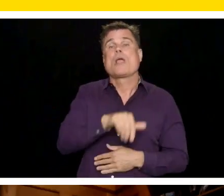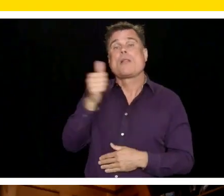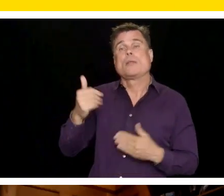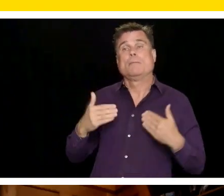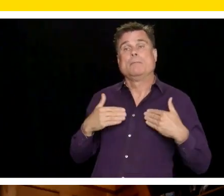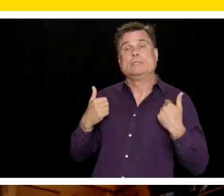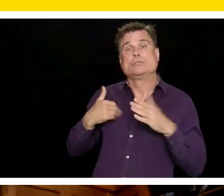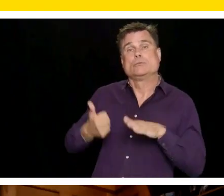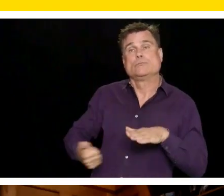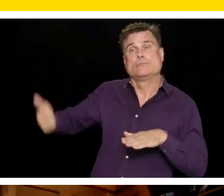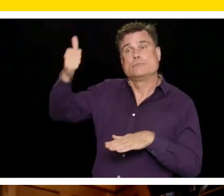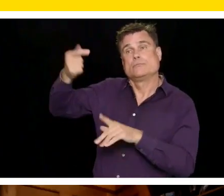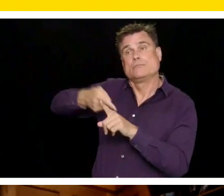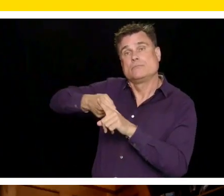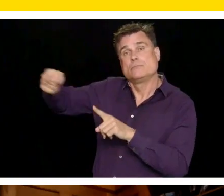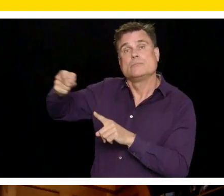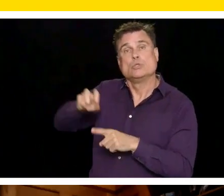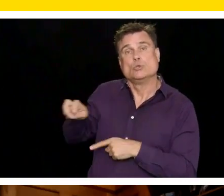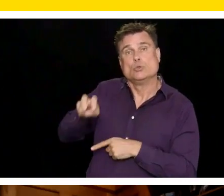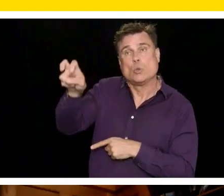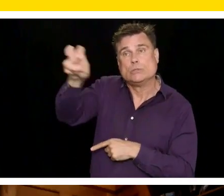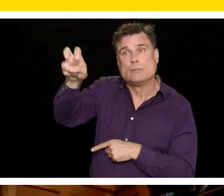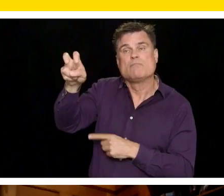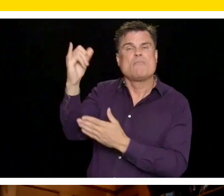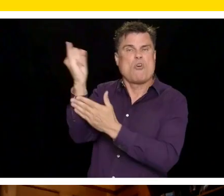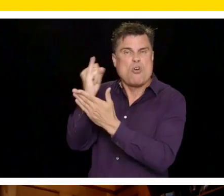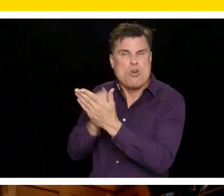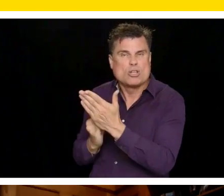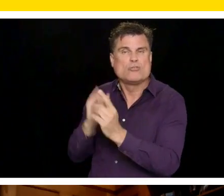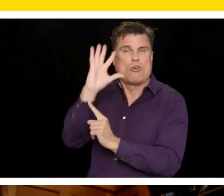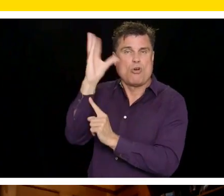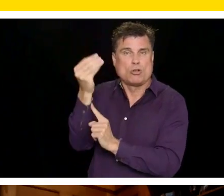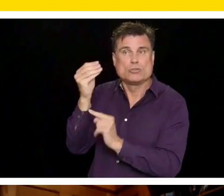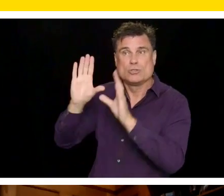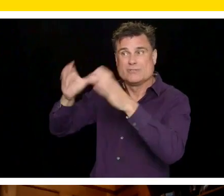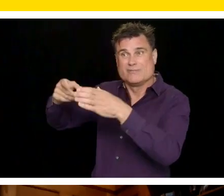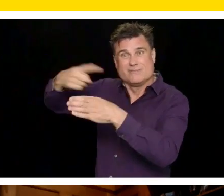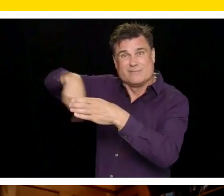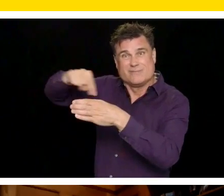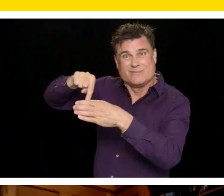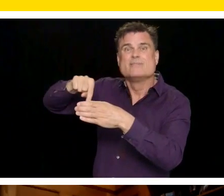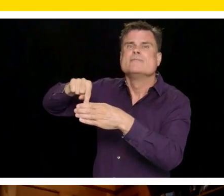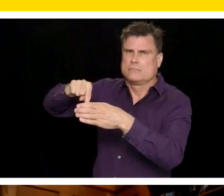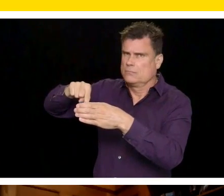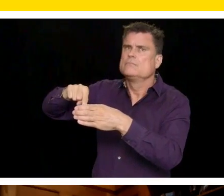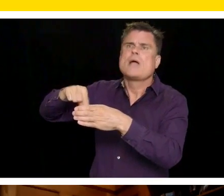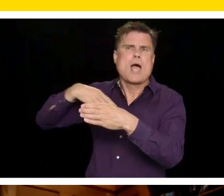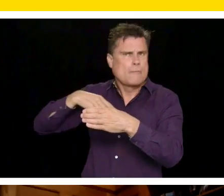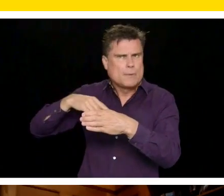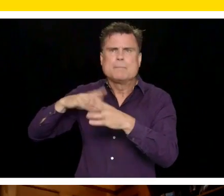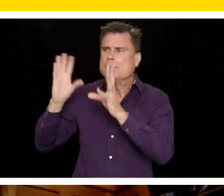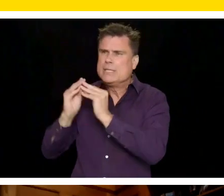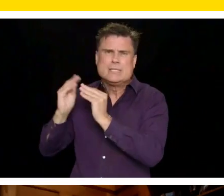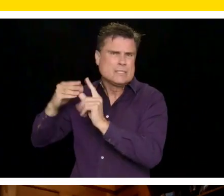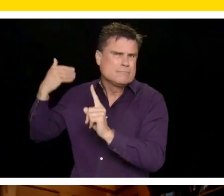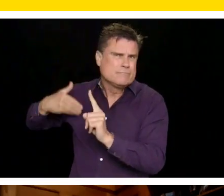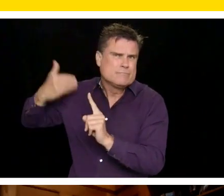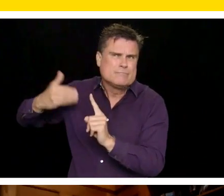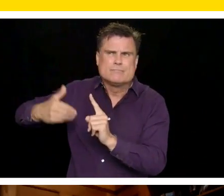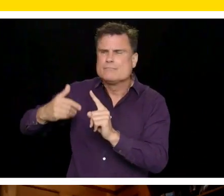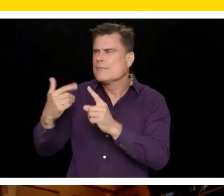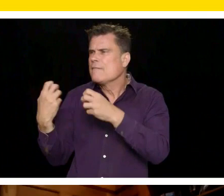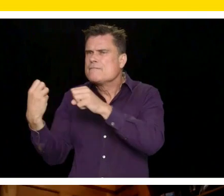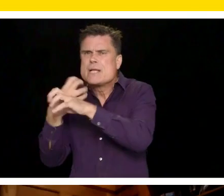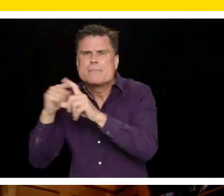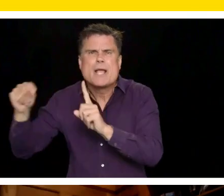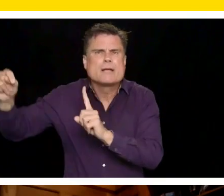doing numerous roundtables and really collecting that kind of feedback from the tourism sector to understand where they are at, what